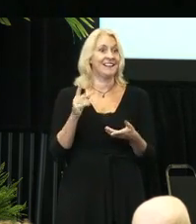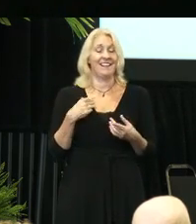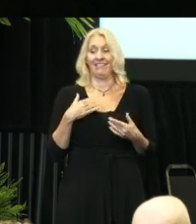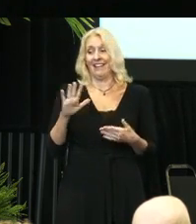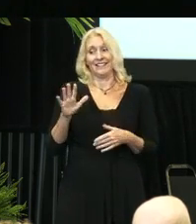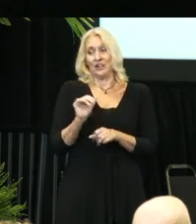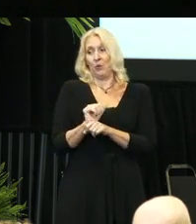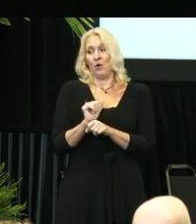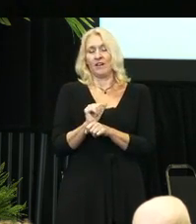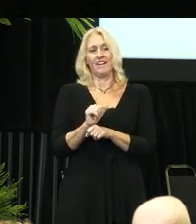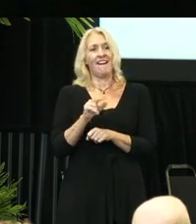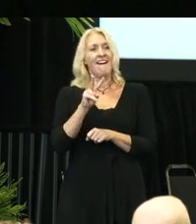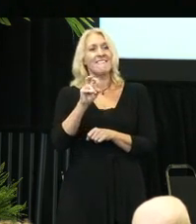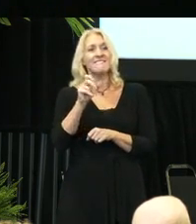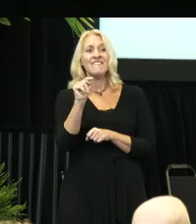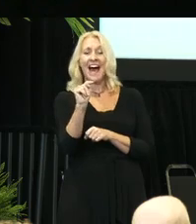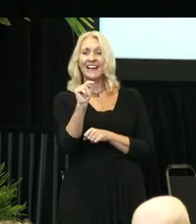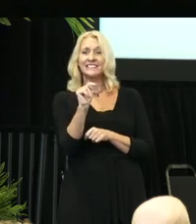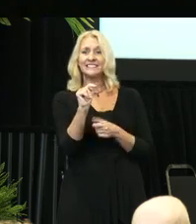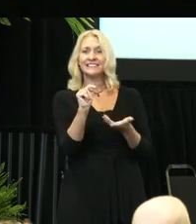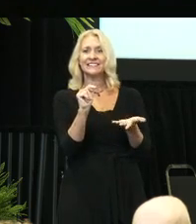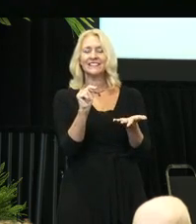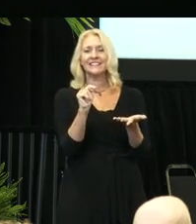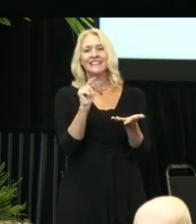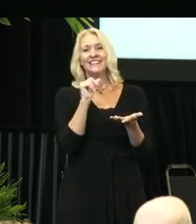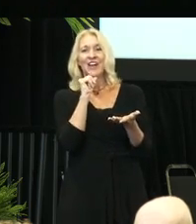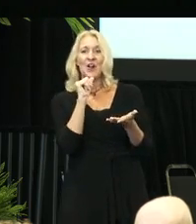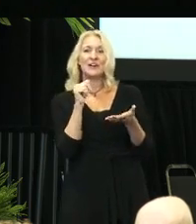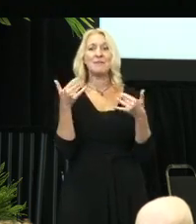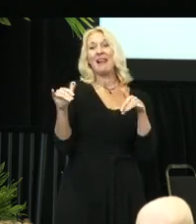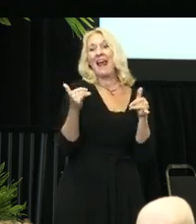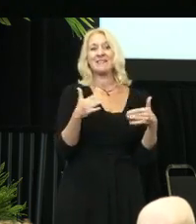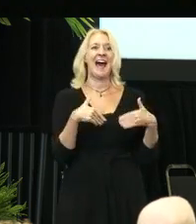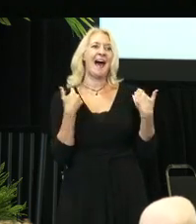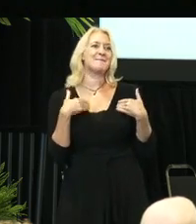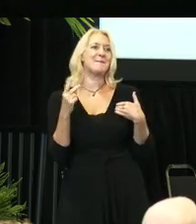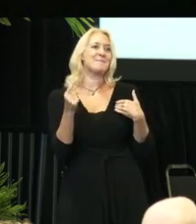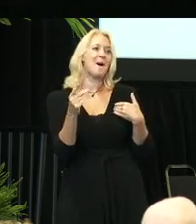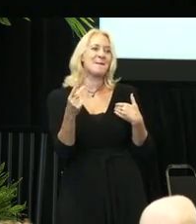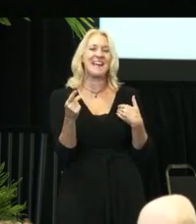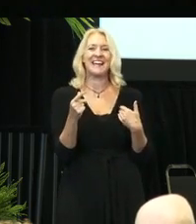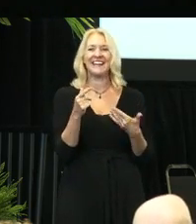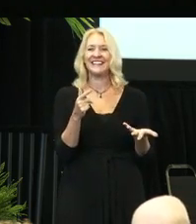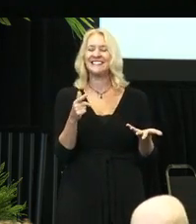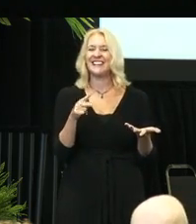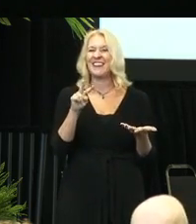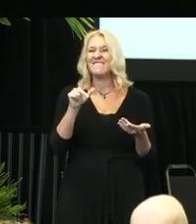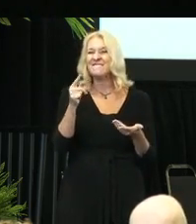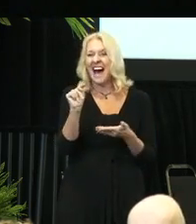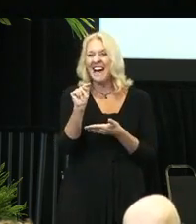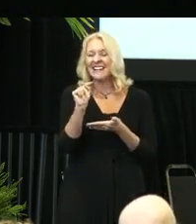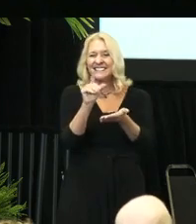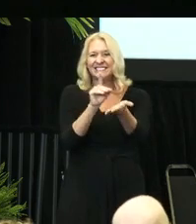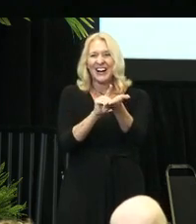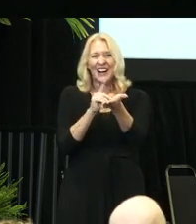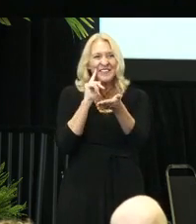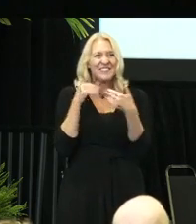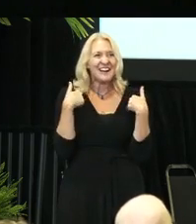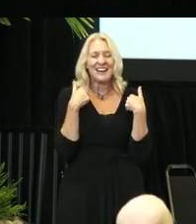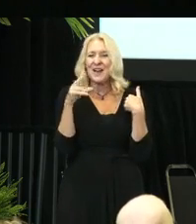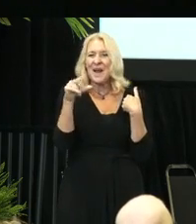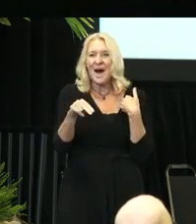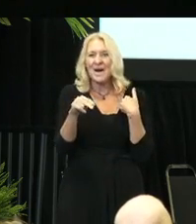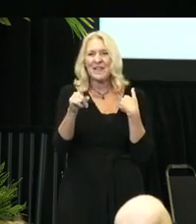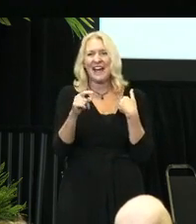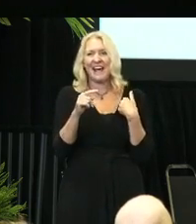out. Veterinarians, they don't get to play with the happy puppets, come up and look their face and everything like that. No, they have to deal